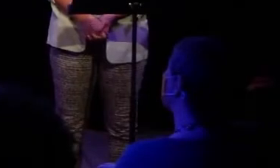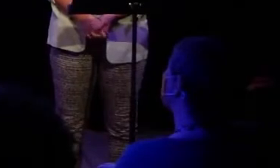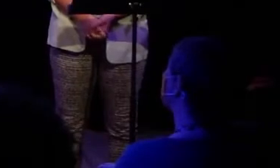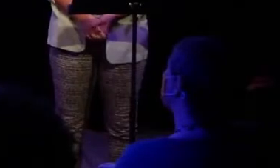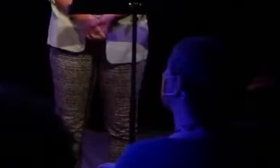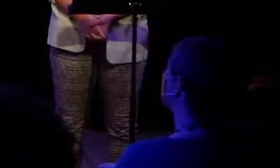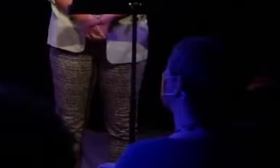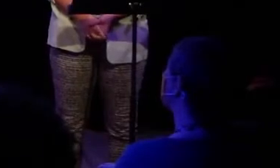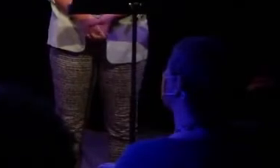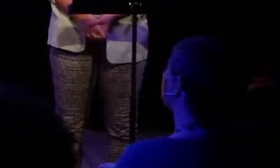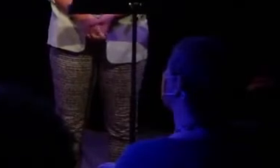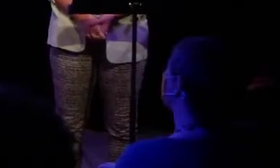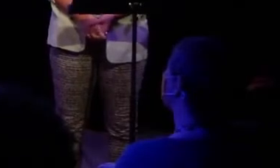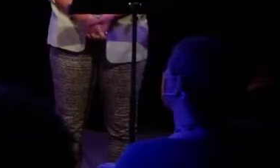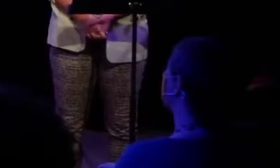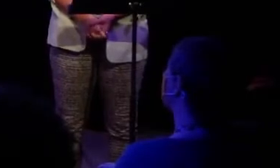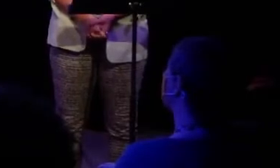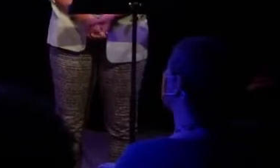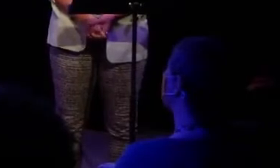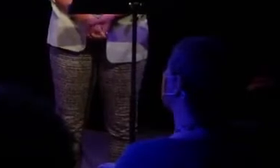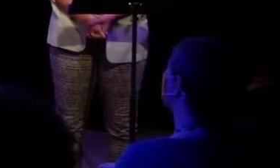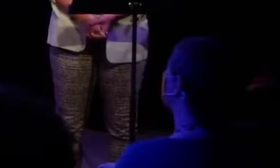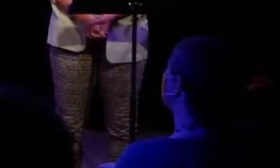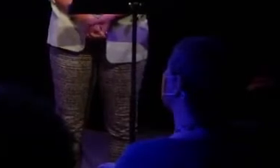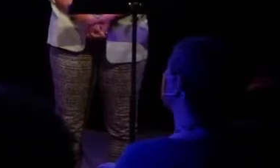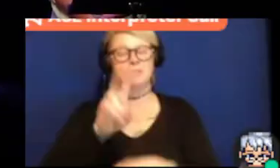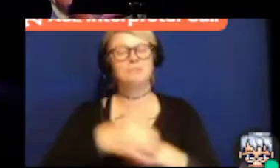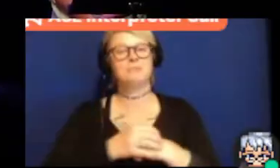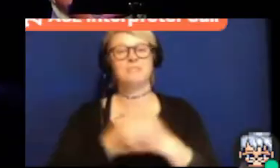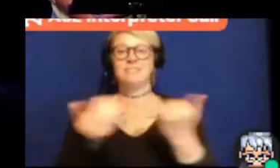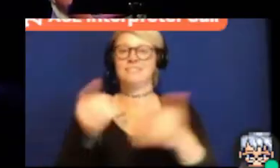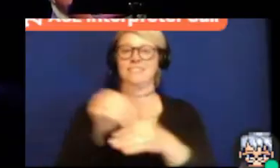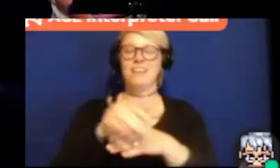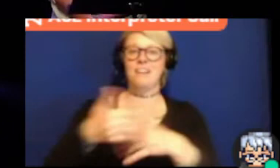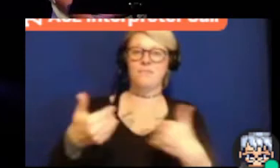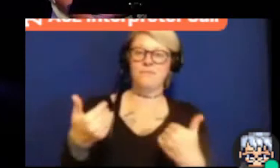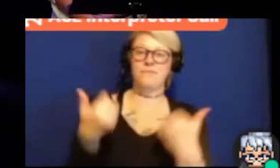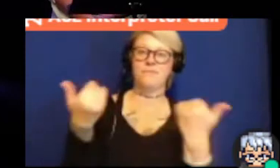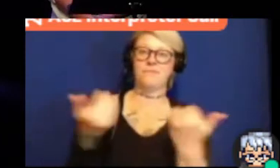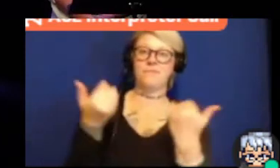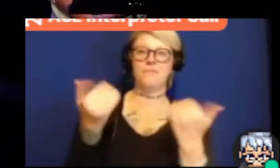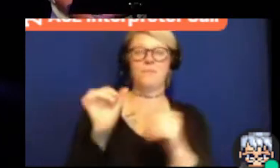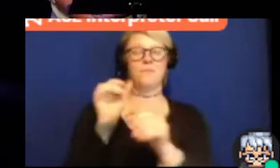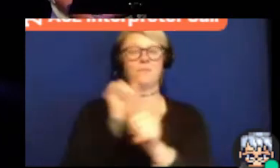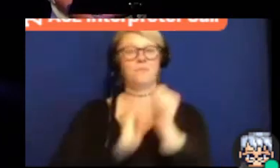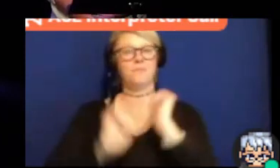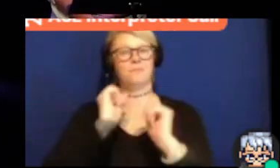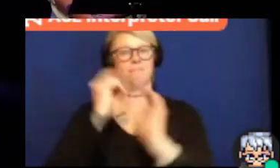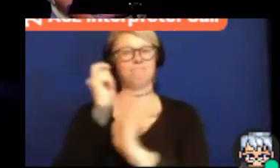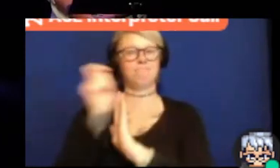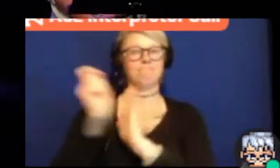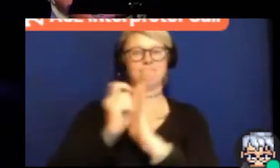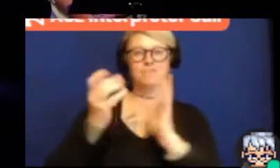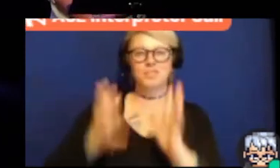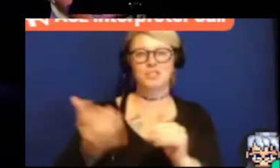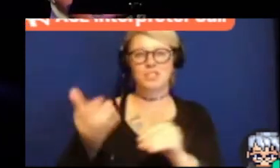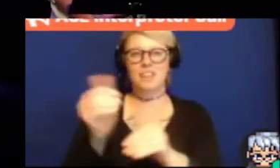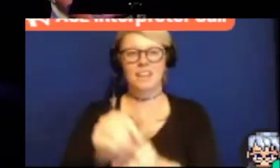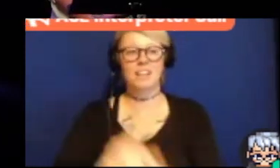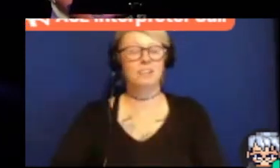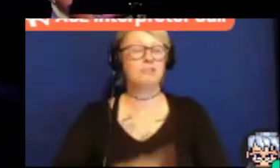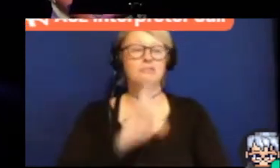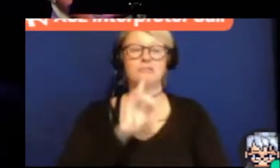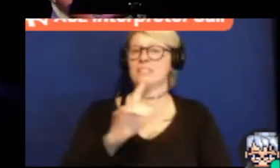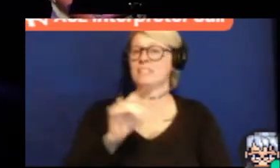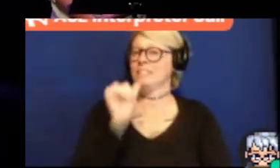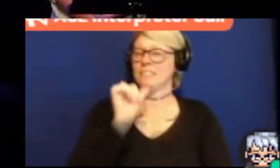to just be part of your sharing, and we are super excited to see what you've all been working on tonight.